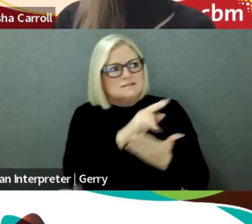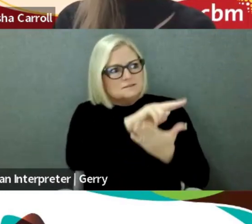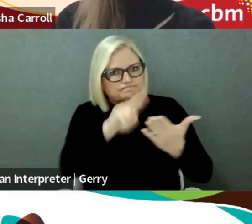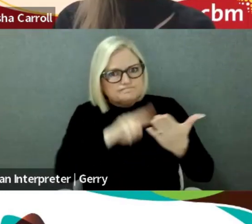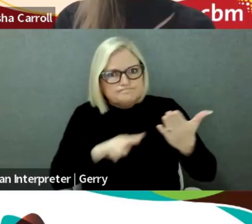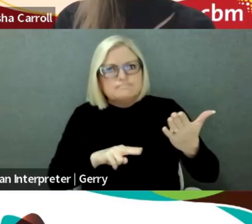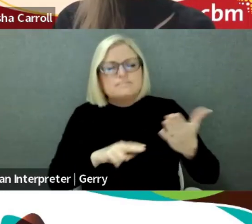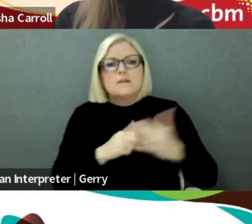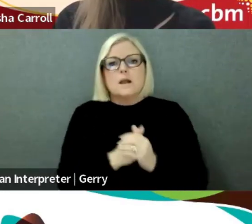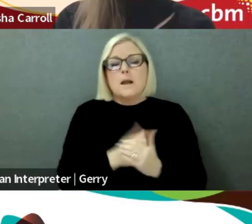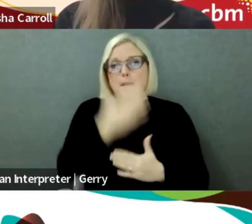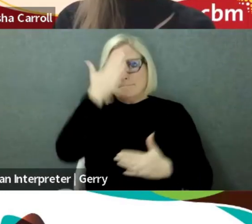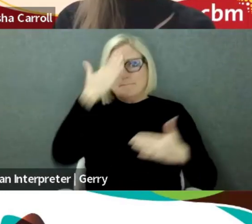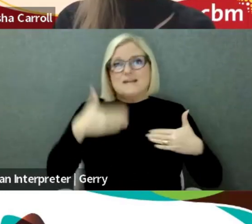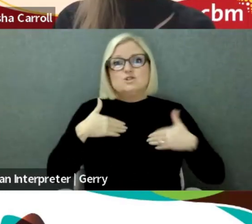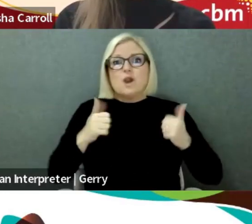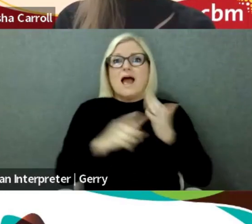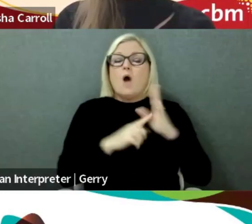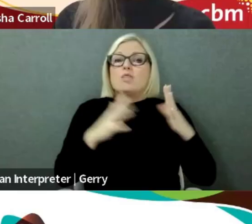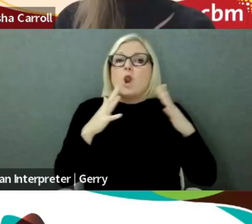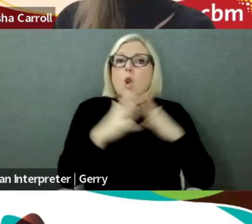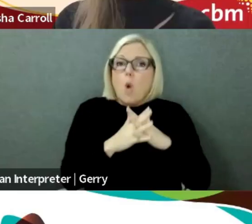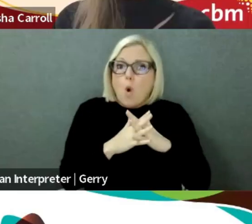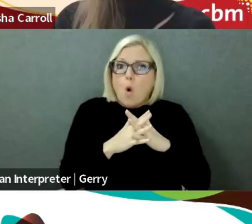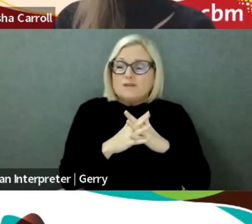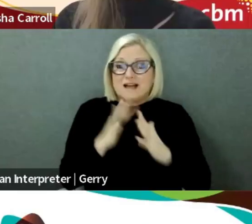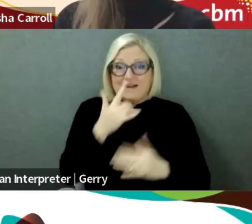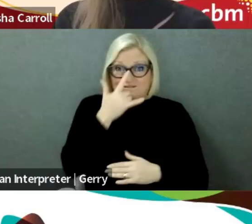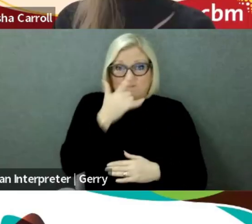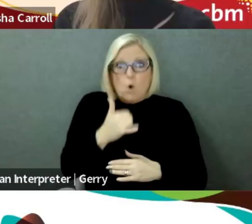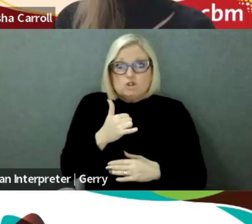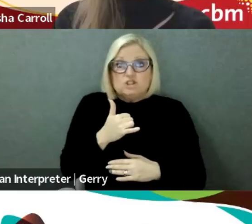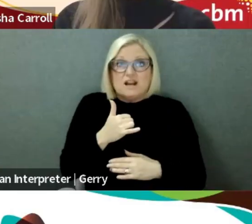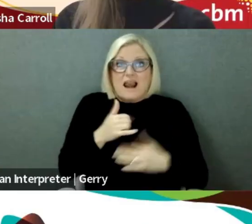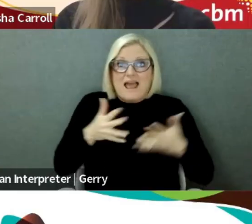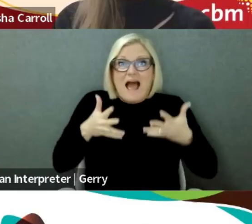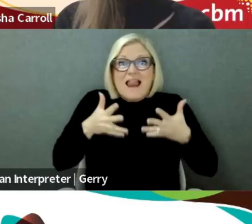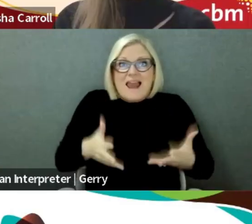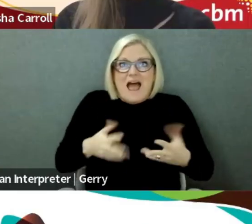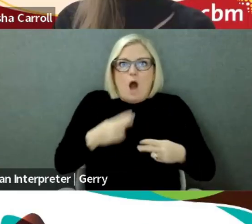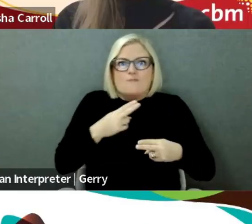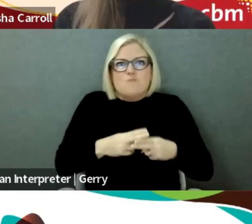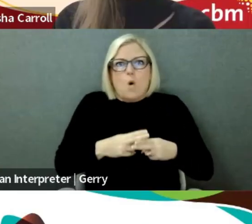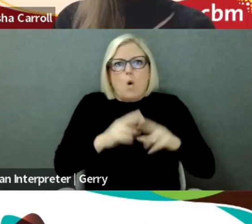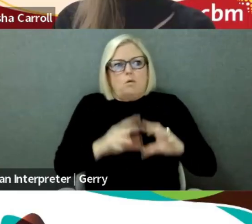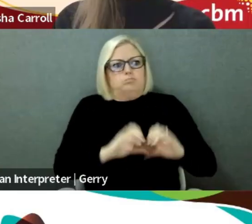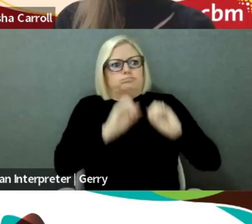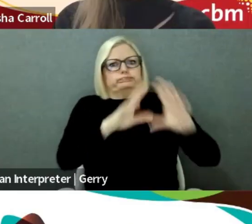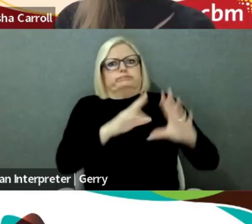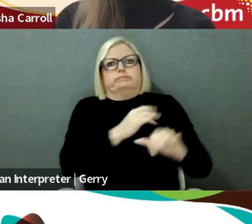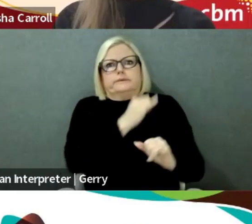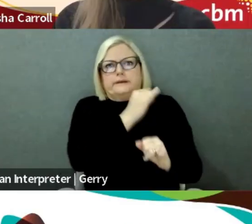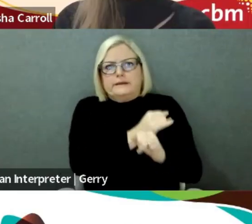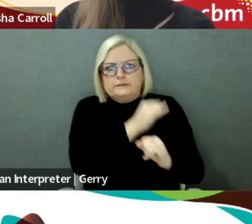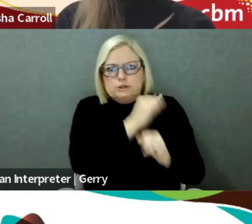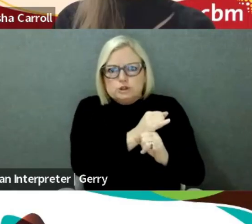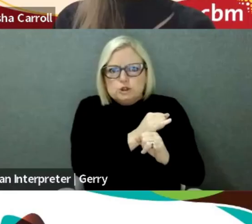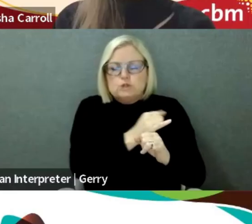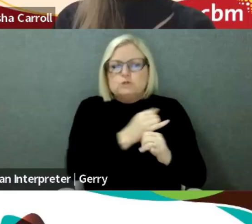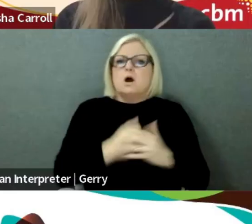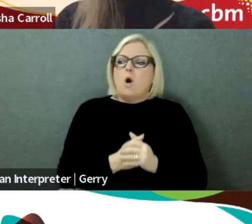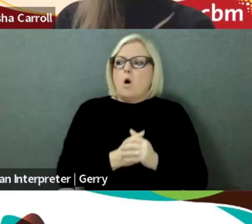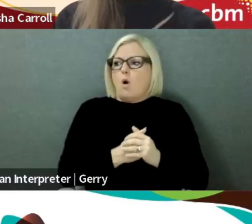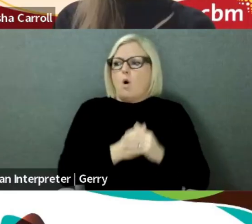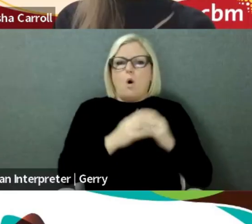Mental health laws and other laws should not allow forced treatment, institutionalization, substitute decision-making, or denial of free